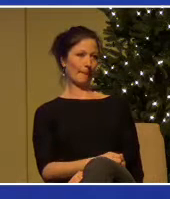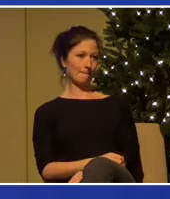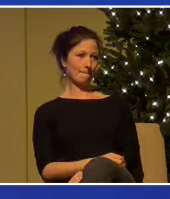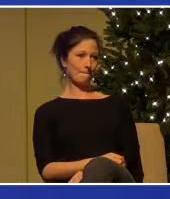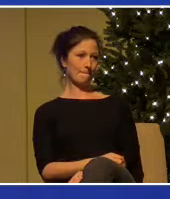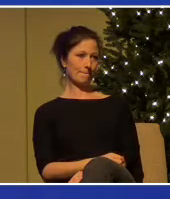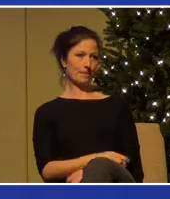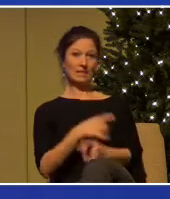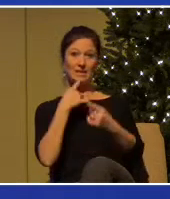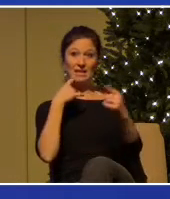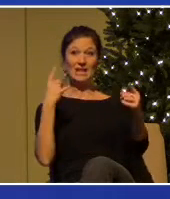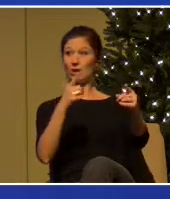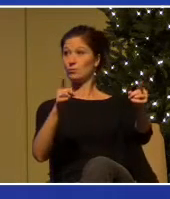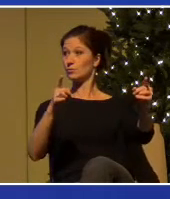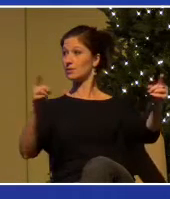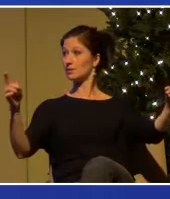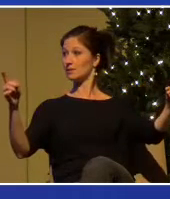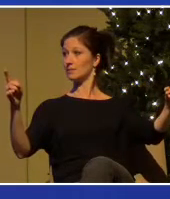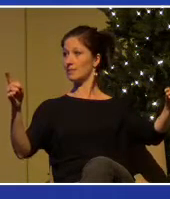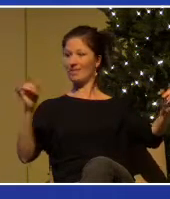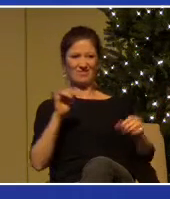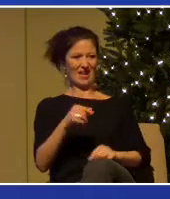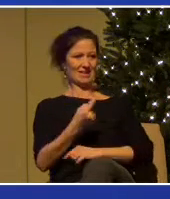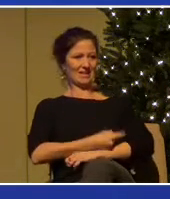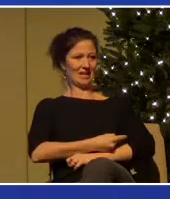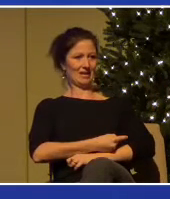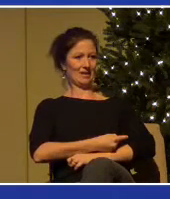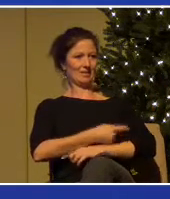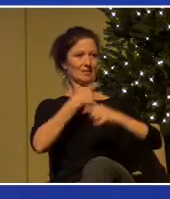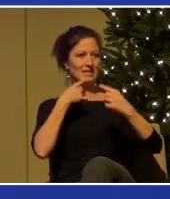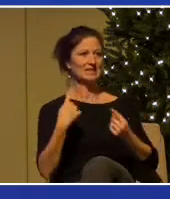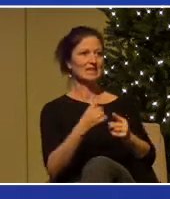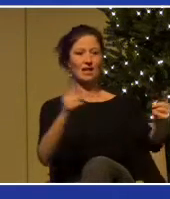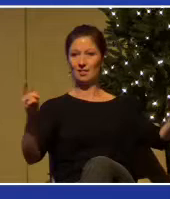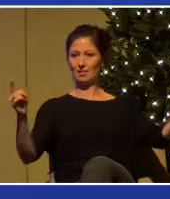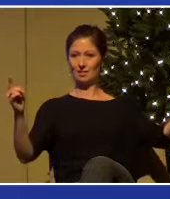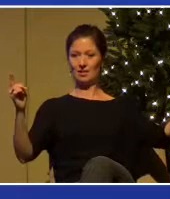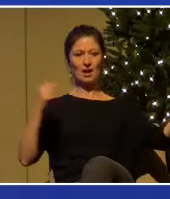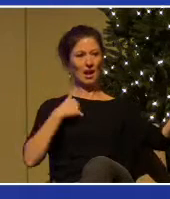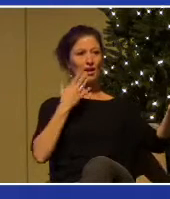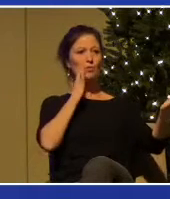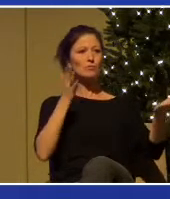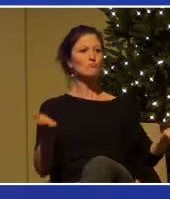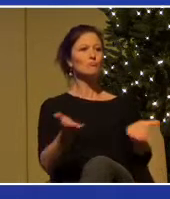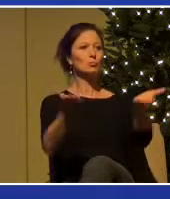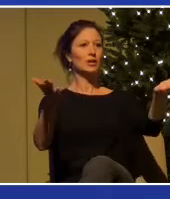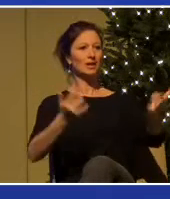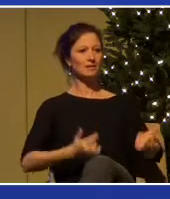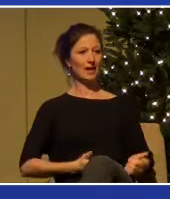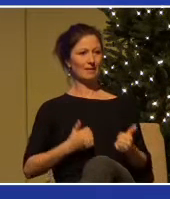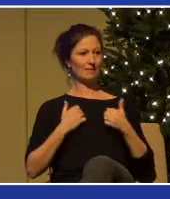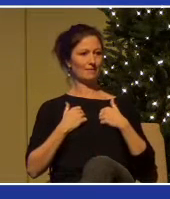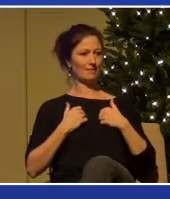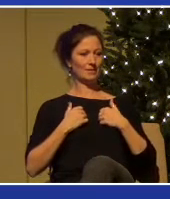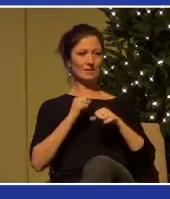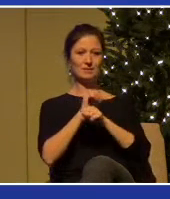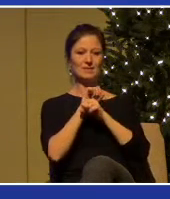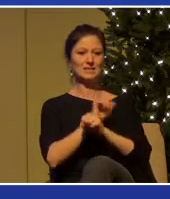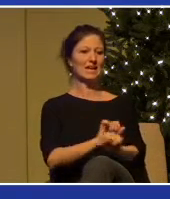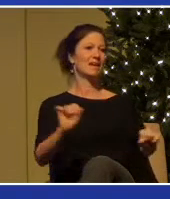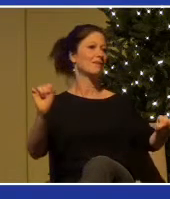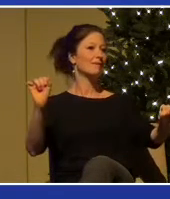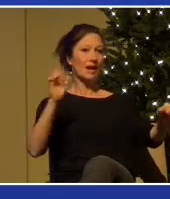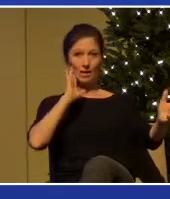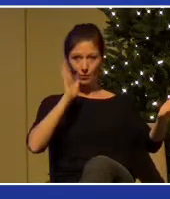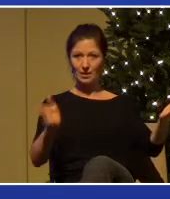He announced his ministry that day as a ministry of bringing life and of bringing light and bringing deliverance